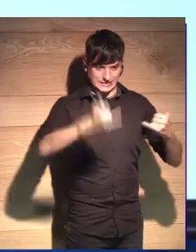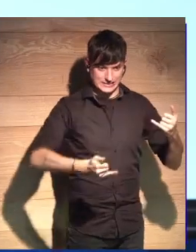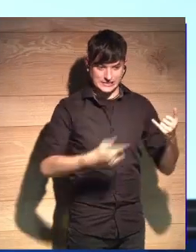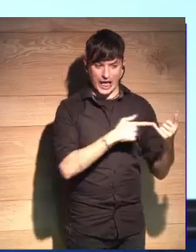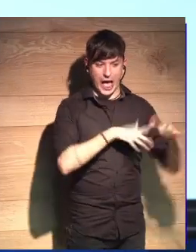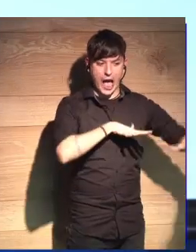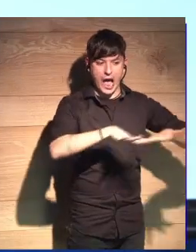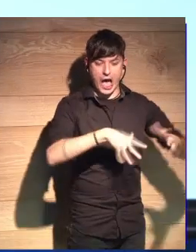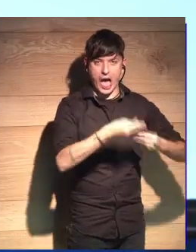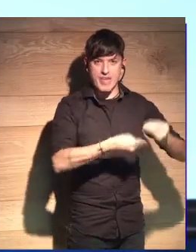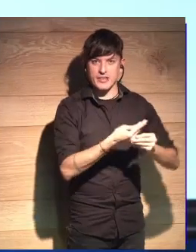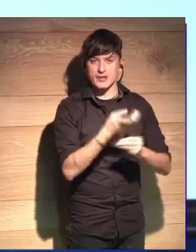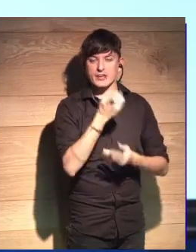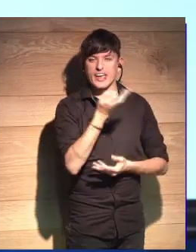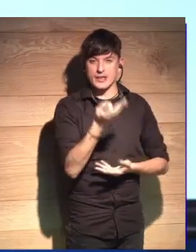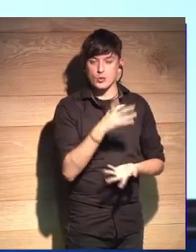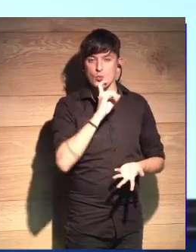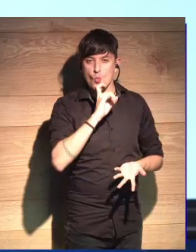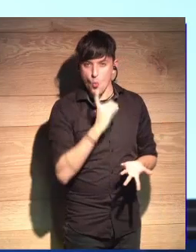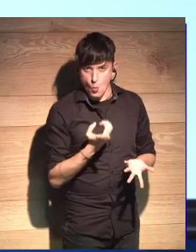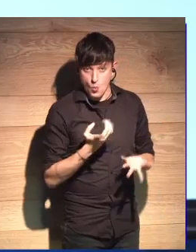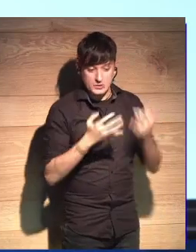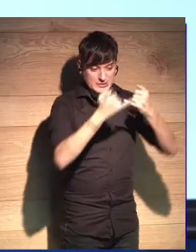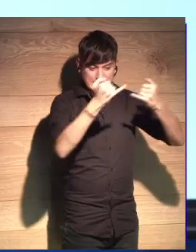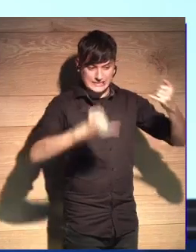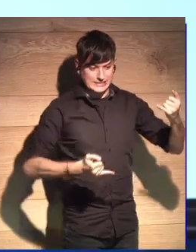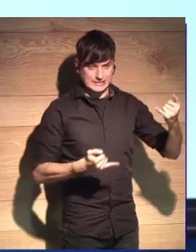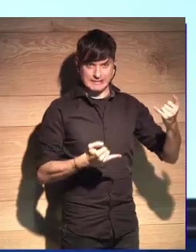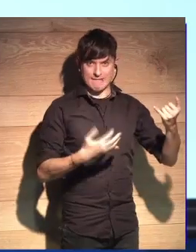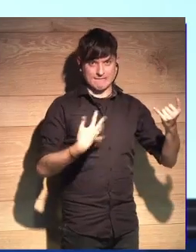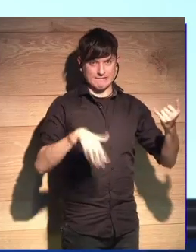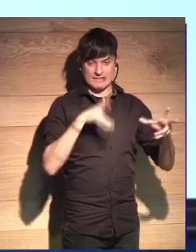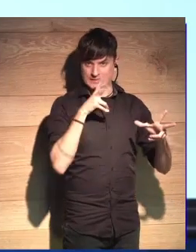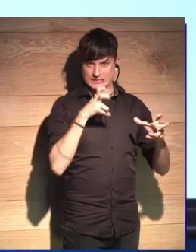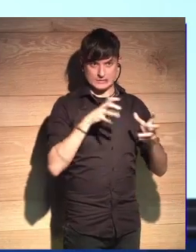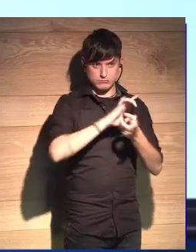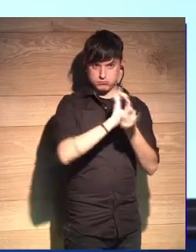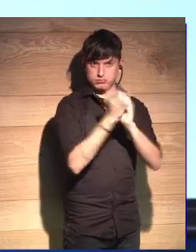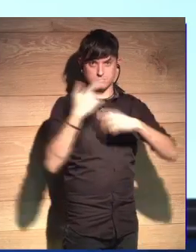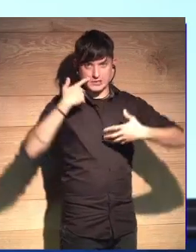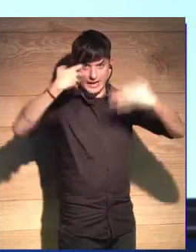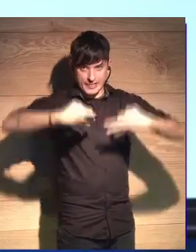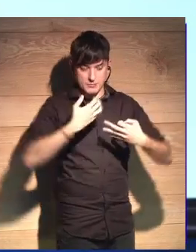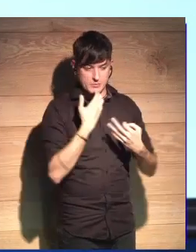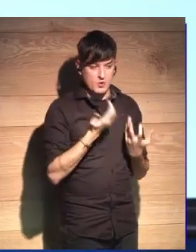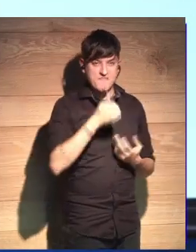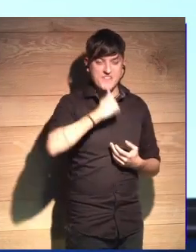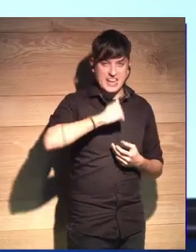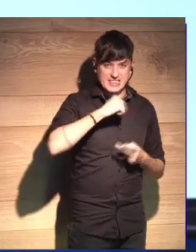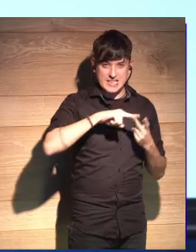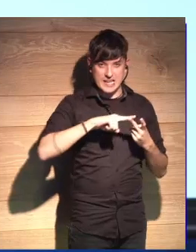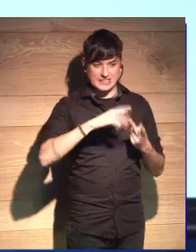face crisis, very relevant upheavals or crisis, and they turned it into an